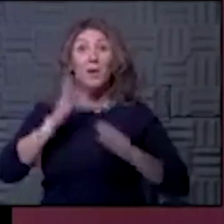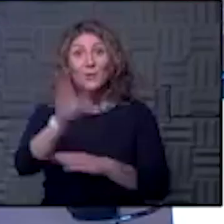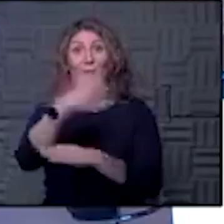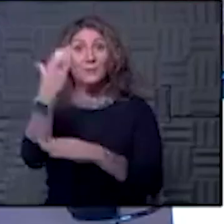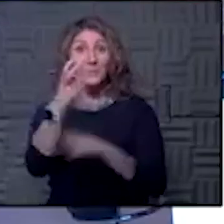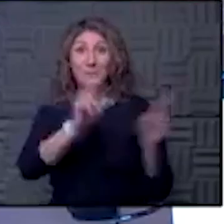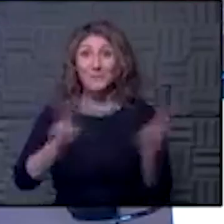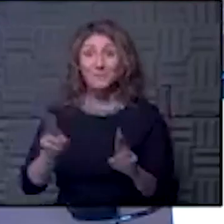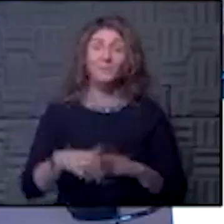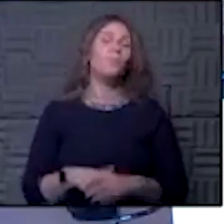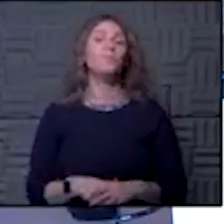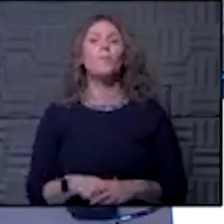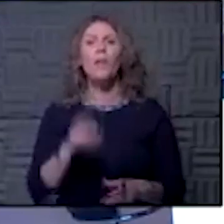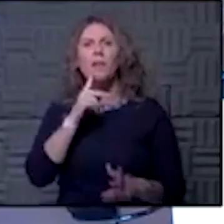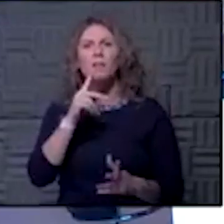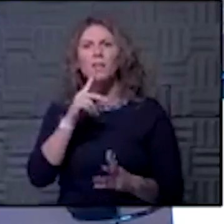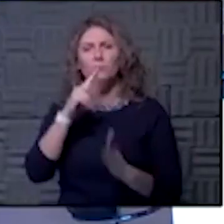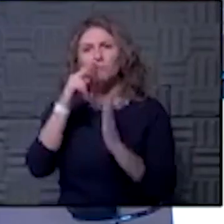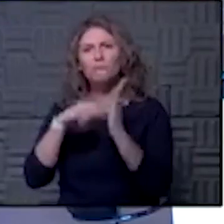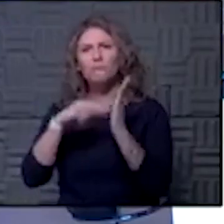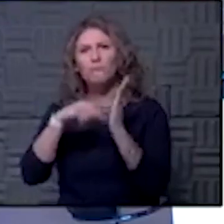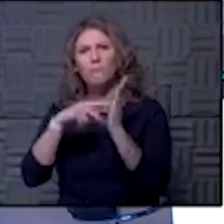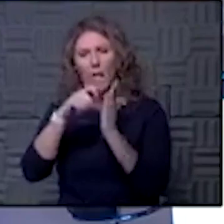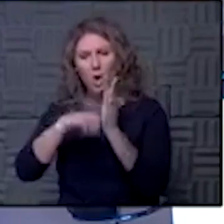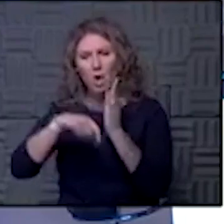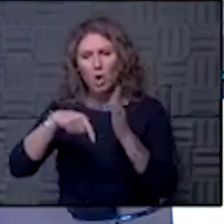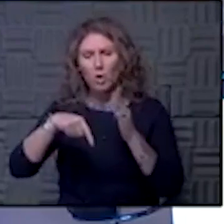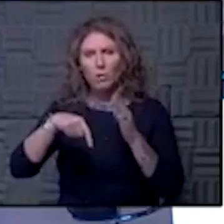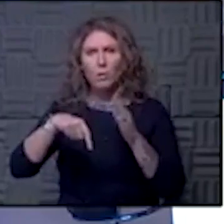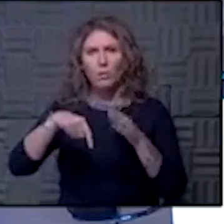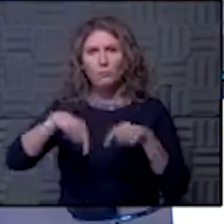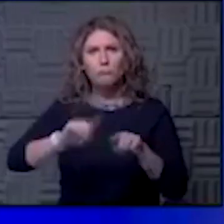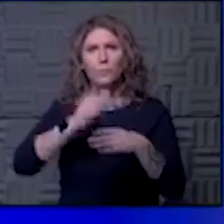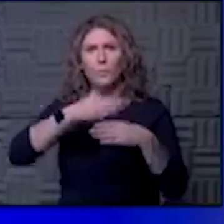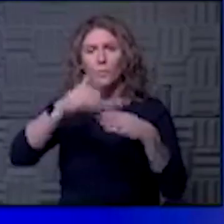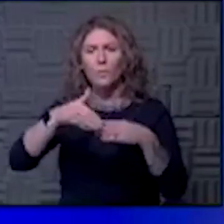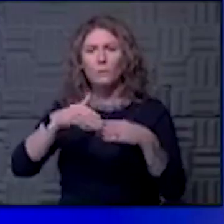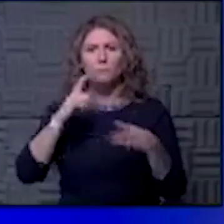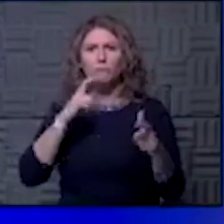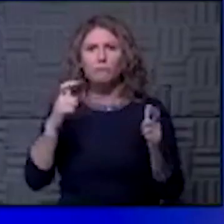an article this weekend that a huge